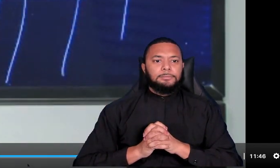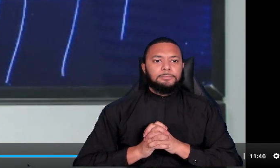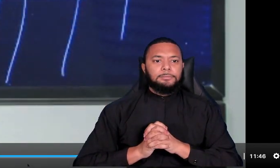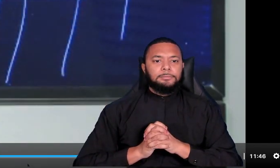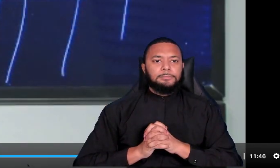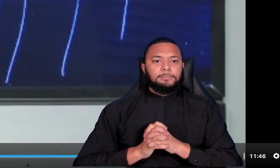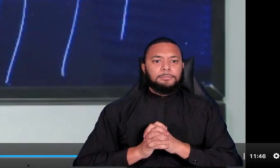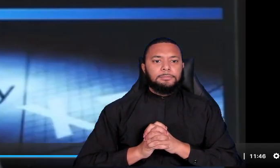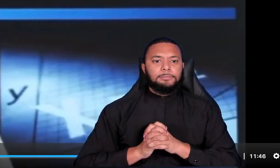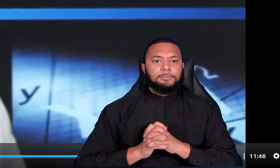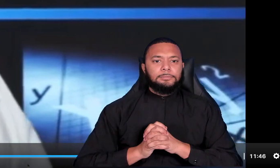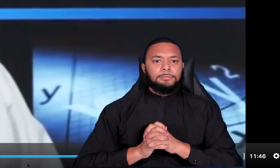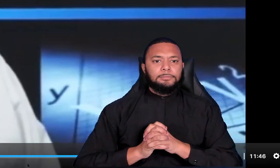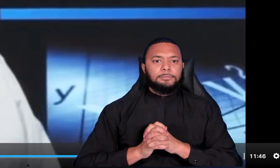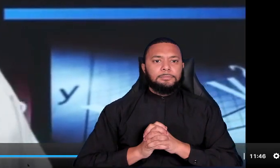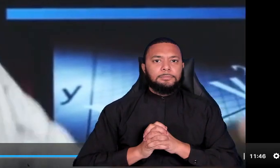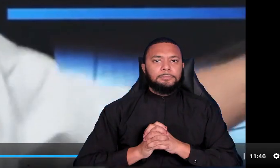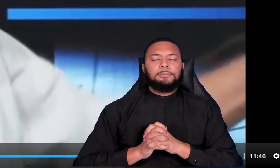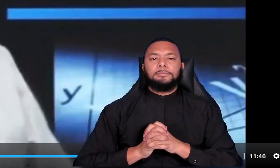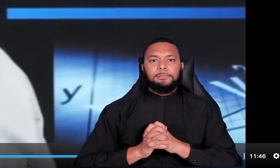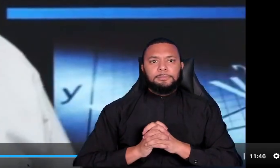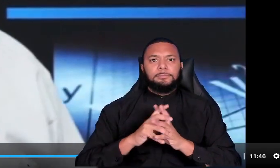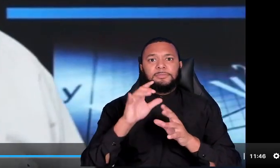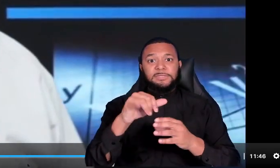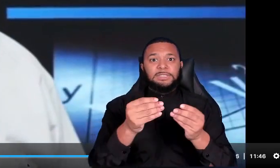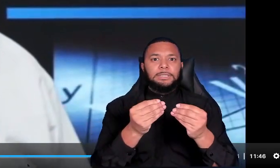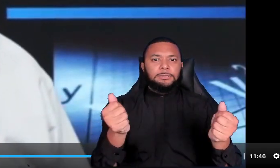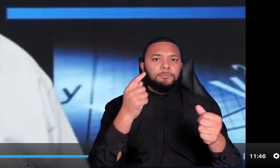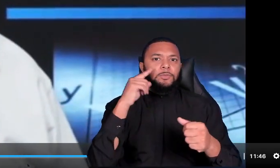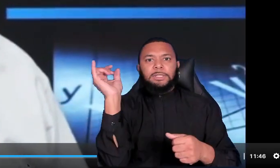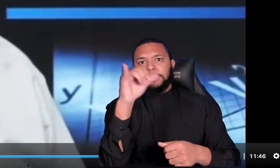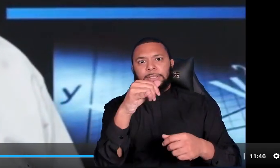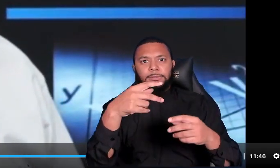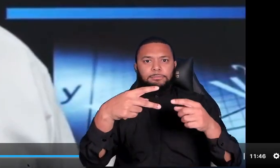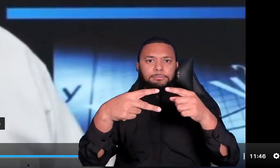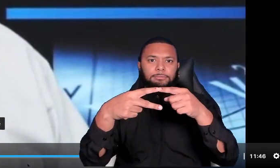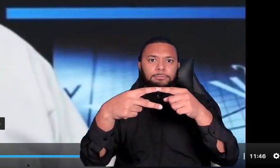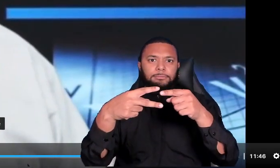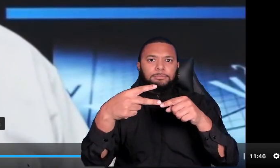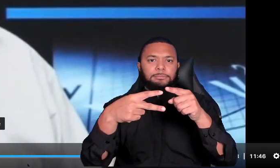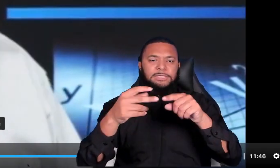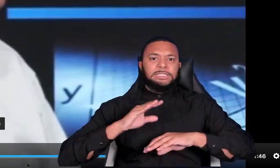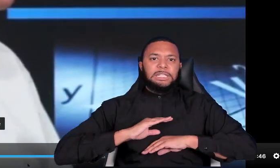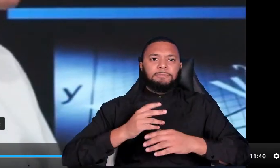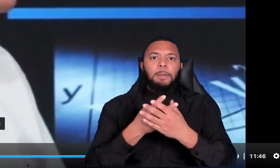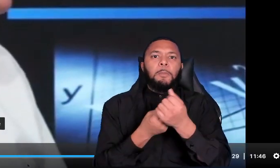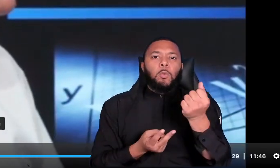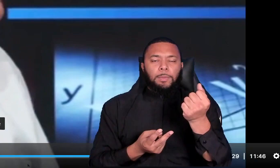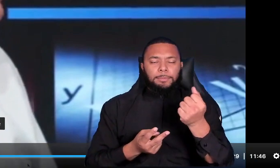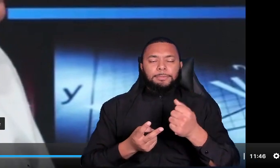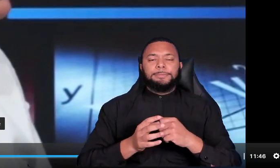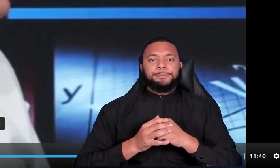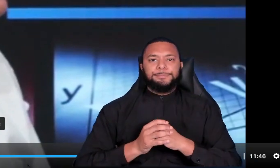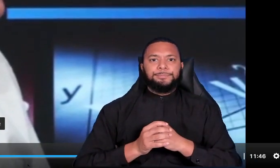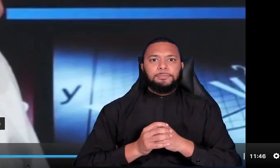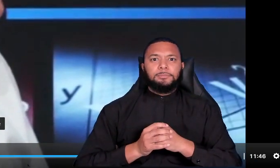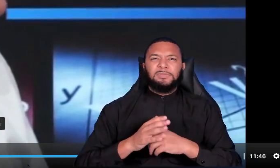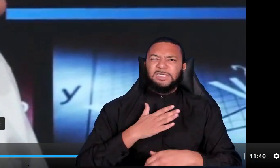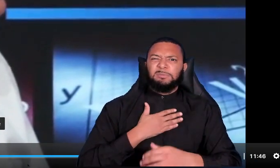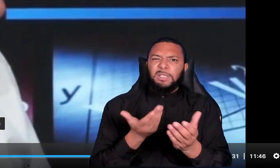above the second line. So that would be the solution to that system. Okay? So that's just my suggestion when you're doing these by